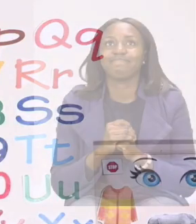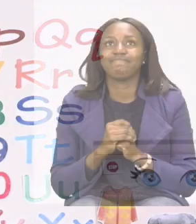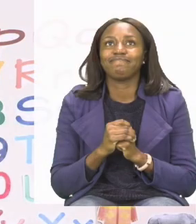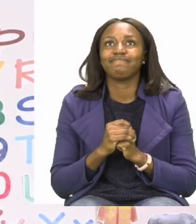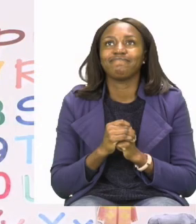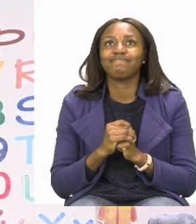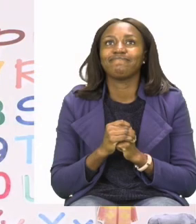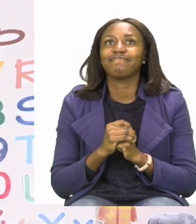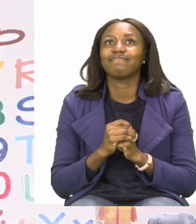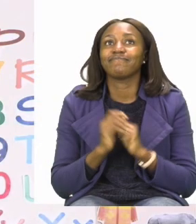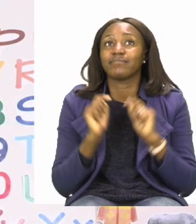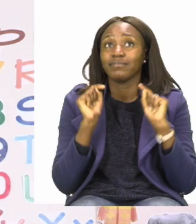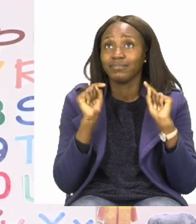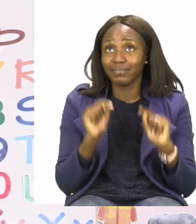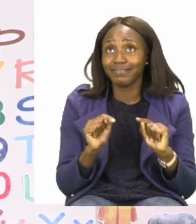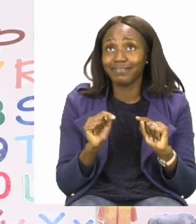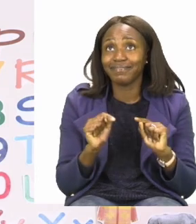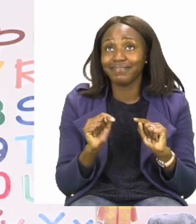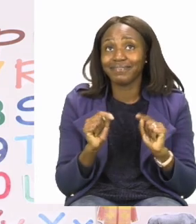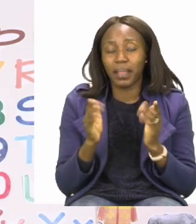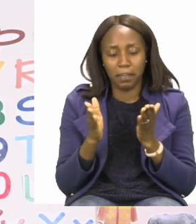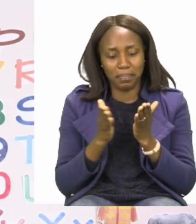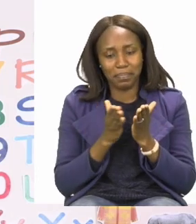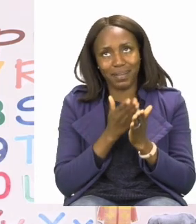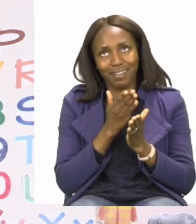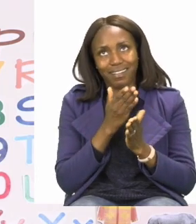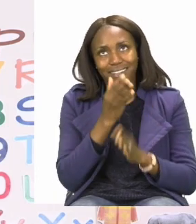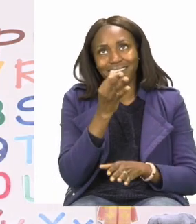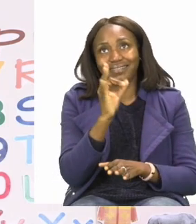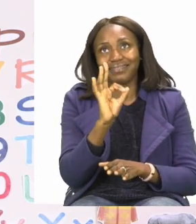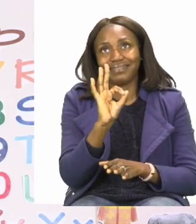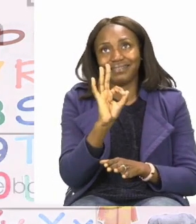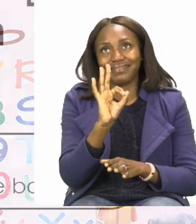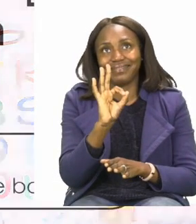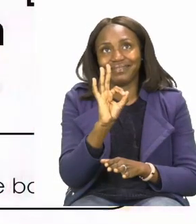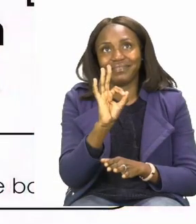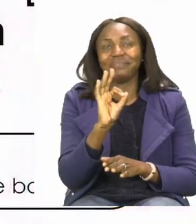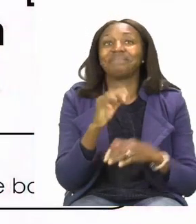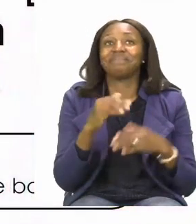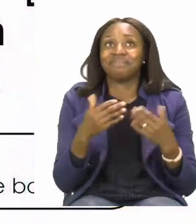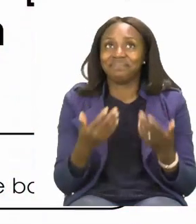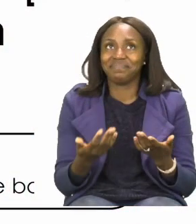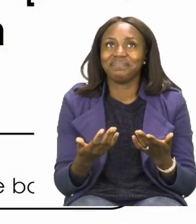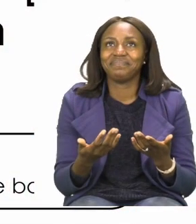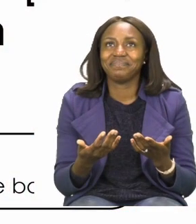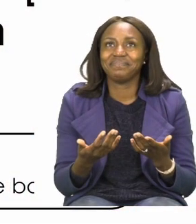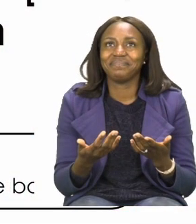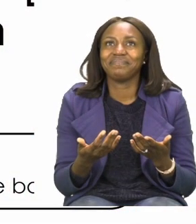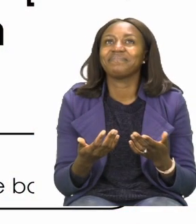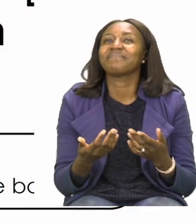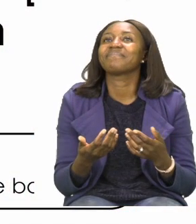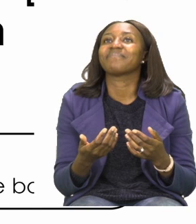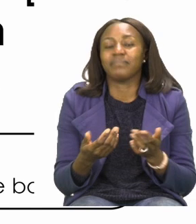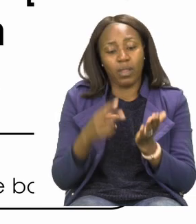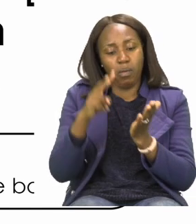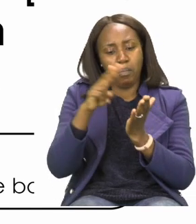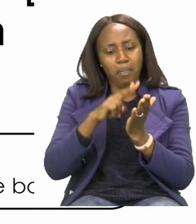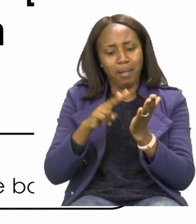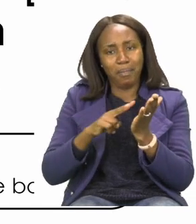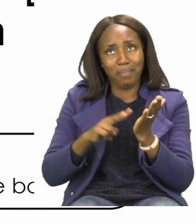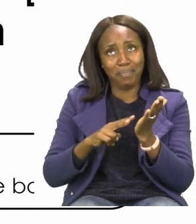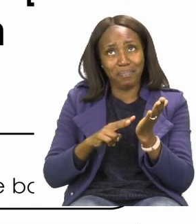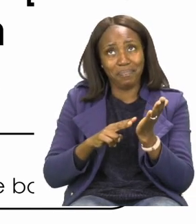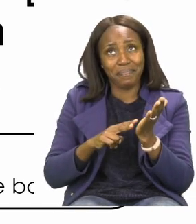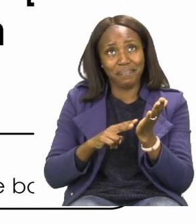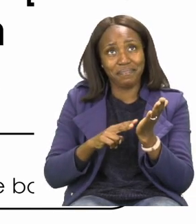For our lesson now, boys and girls, let's all go to page 9. On page 9, we are going to start with